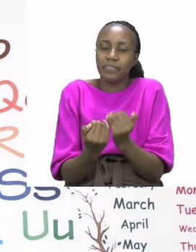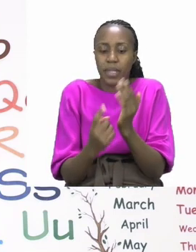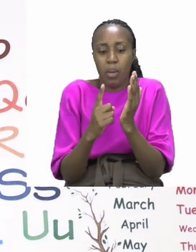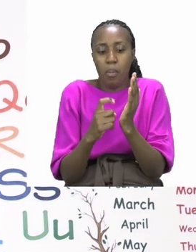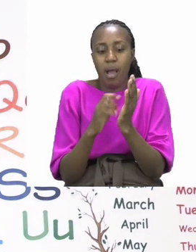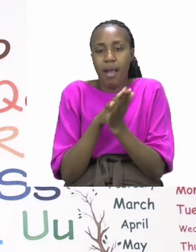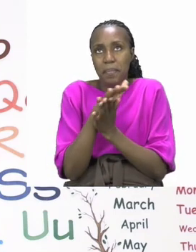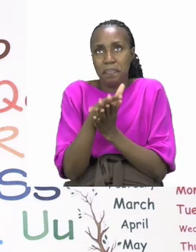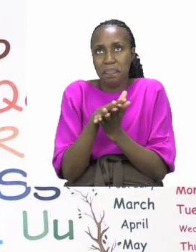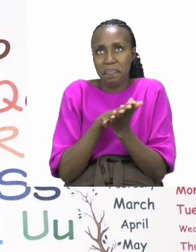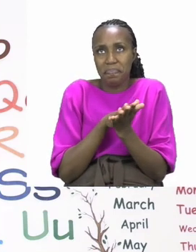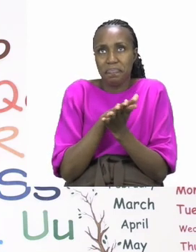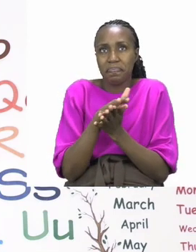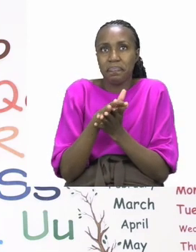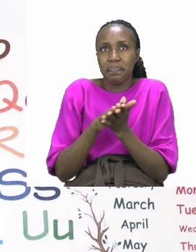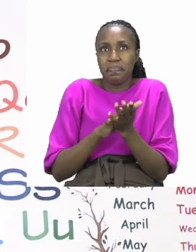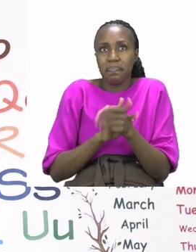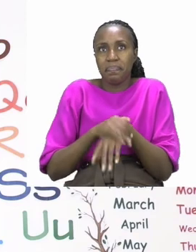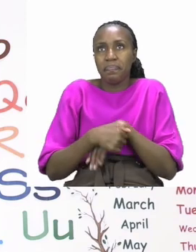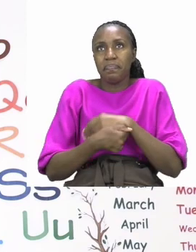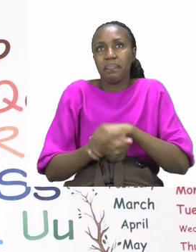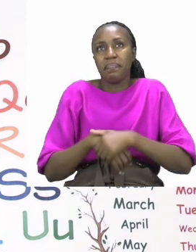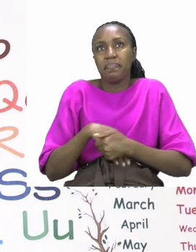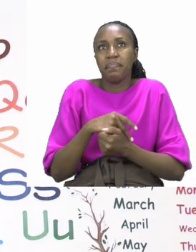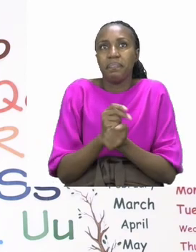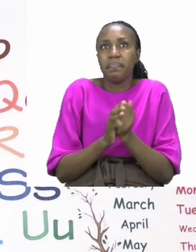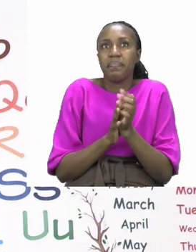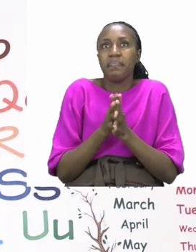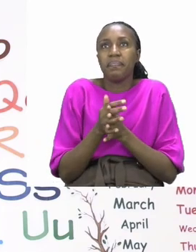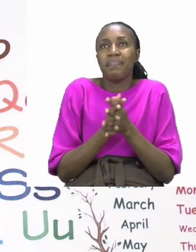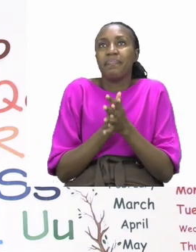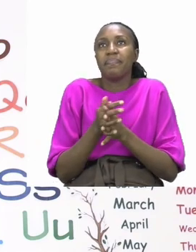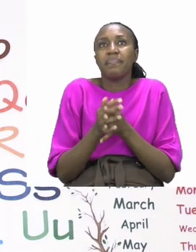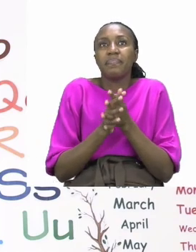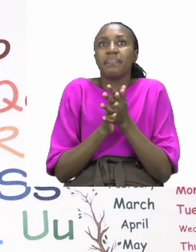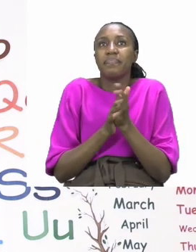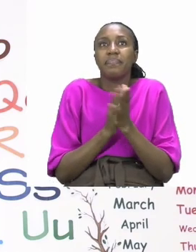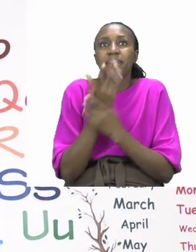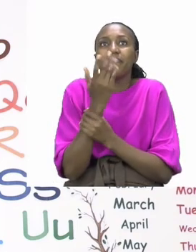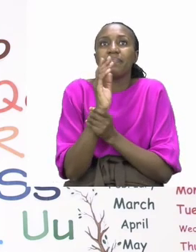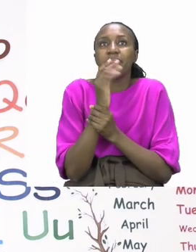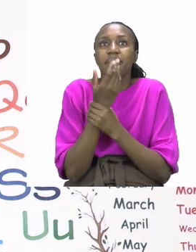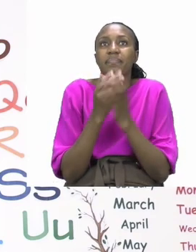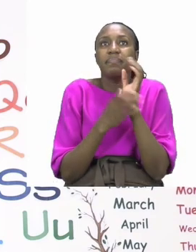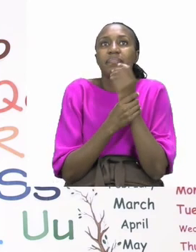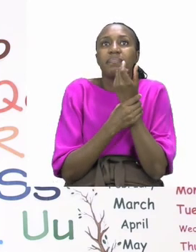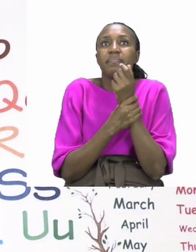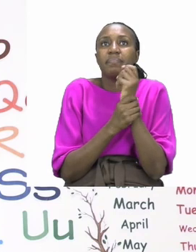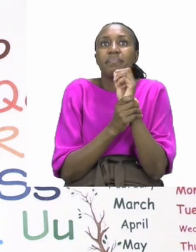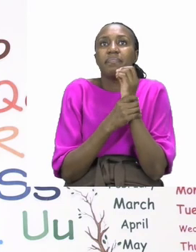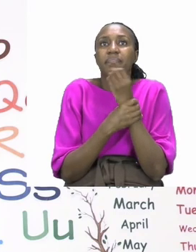our sanitizer and rub inside our hands, around our hands, in between our